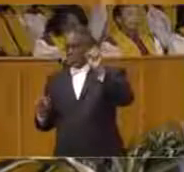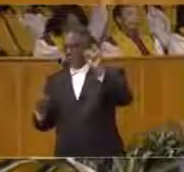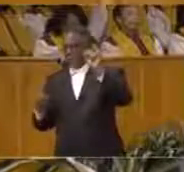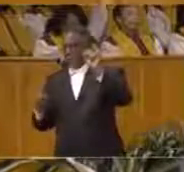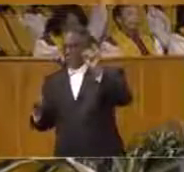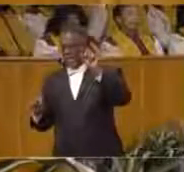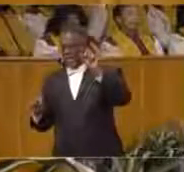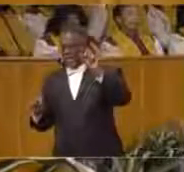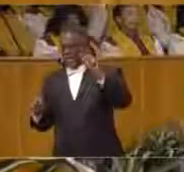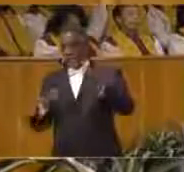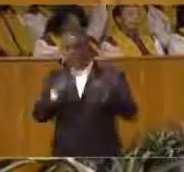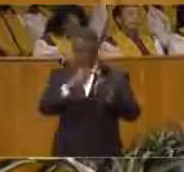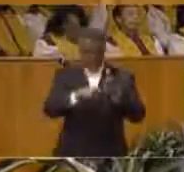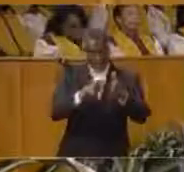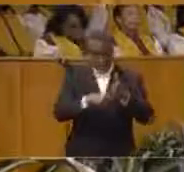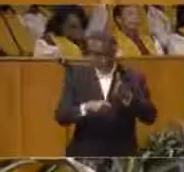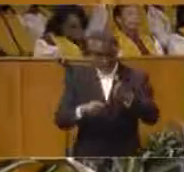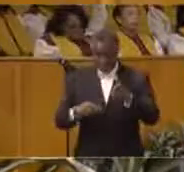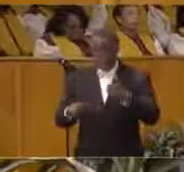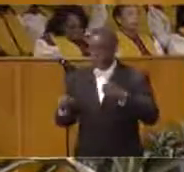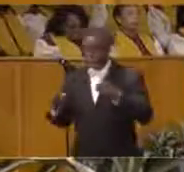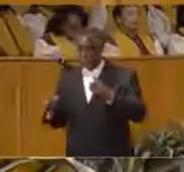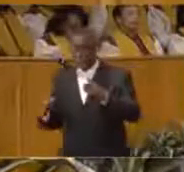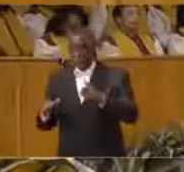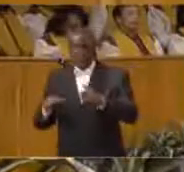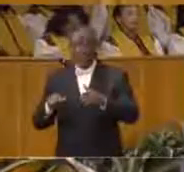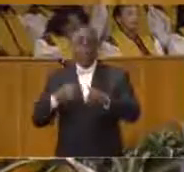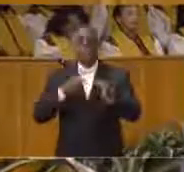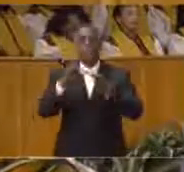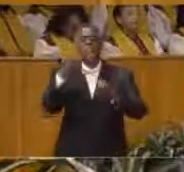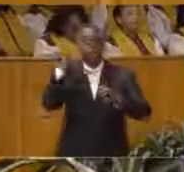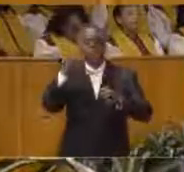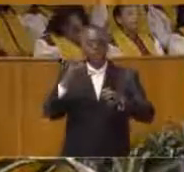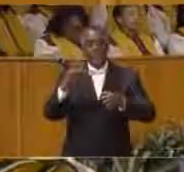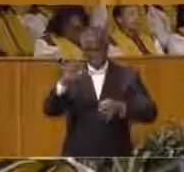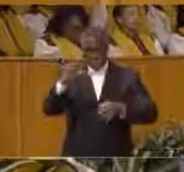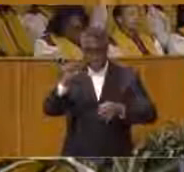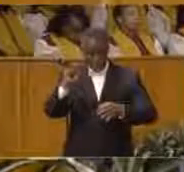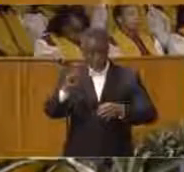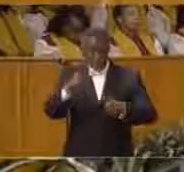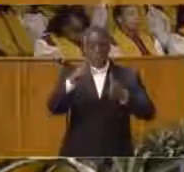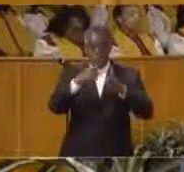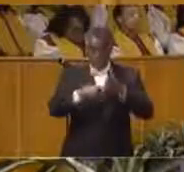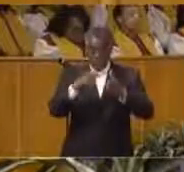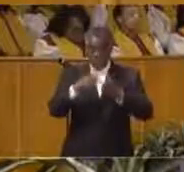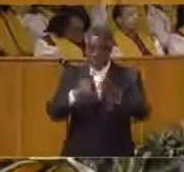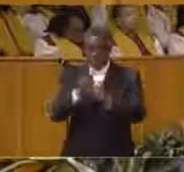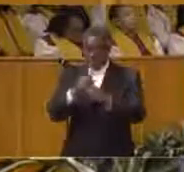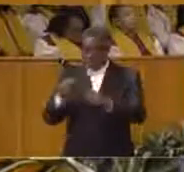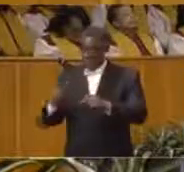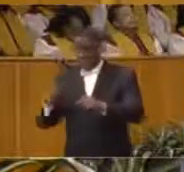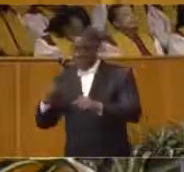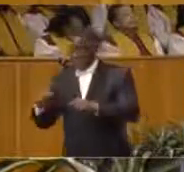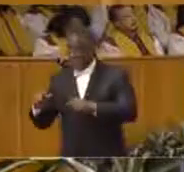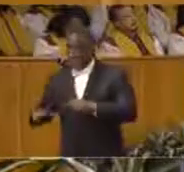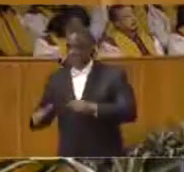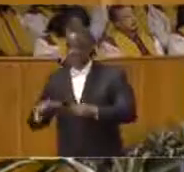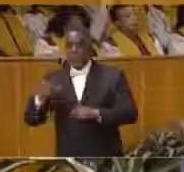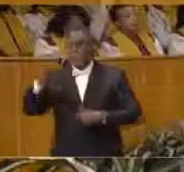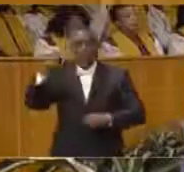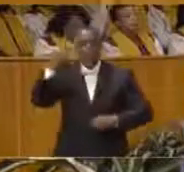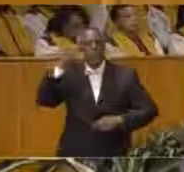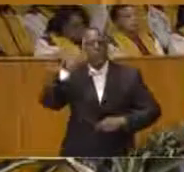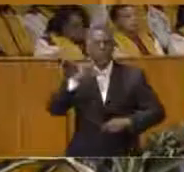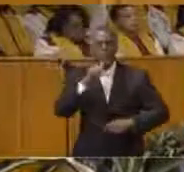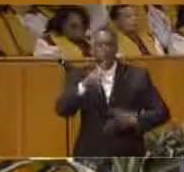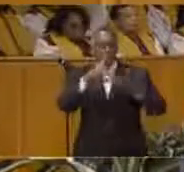It's not just taxes. Let me tell you why your net is less than your gross. Yes, taxes, but let me tell you why it's less. Because the government don't